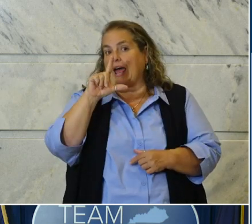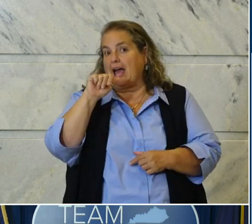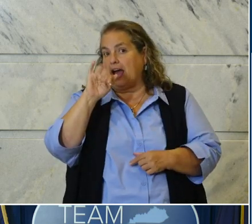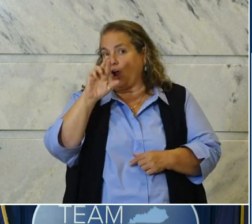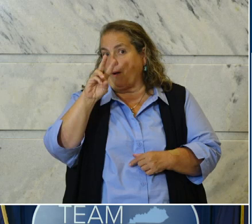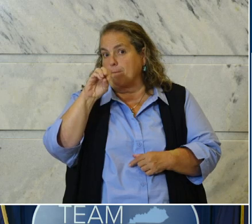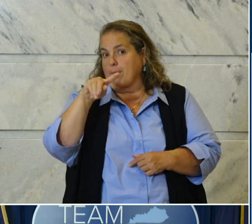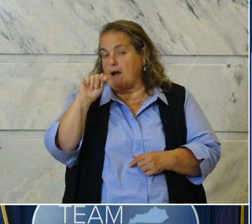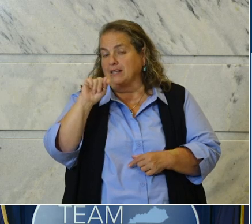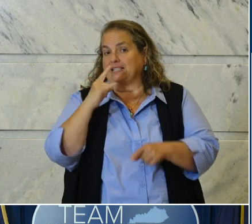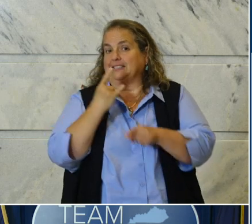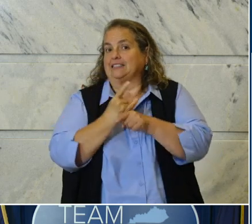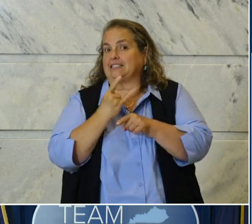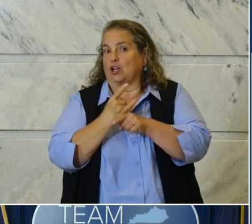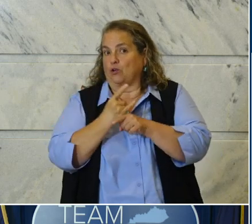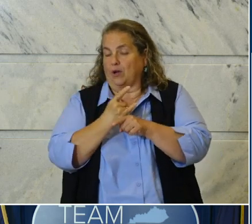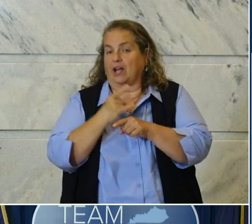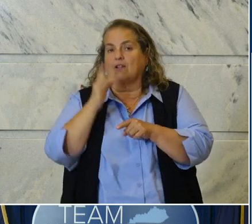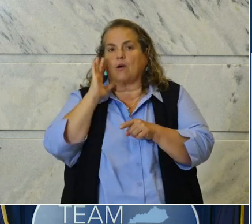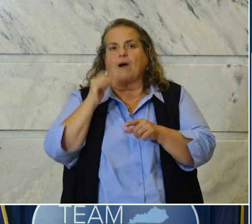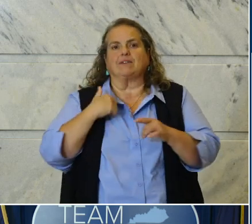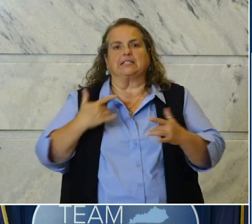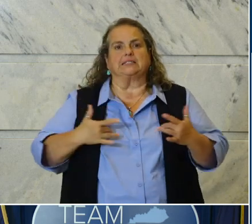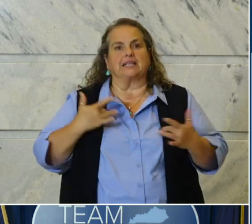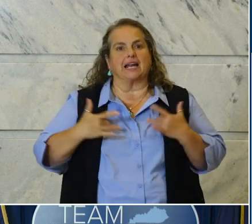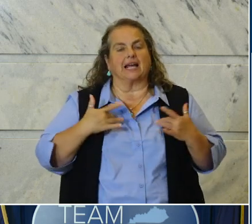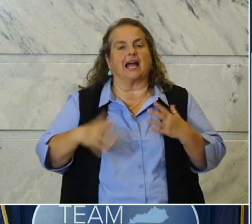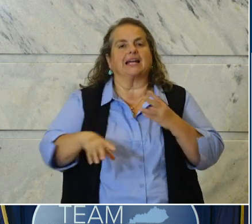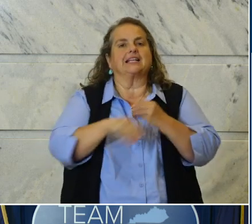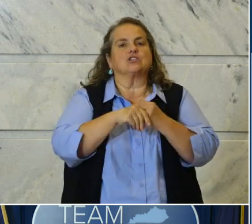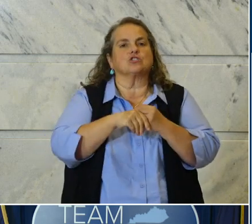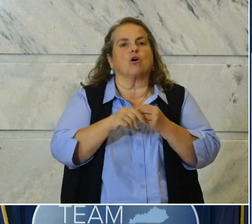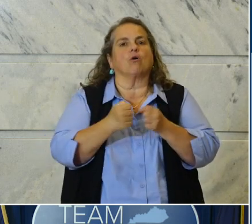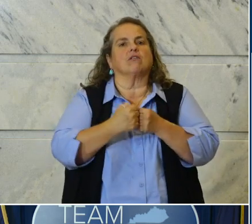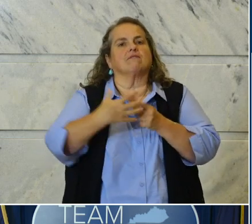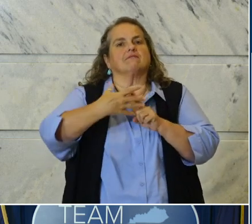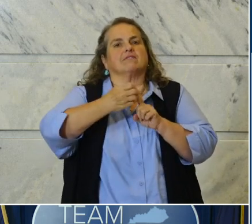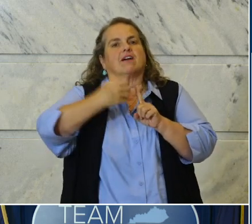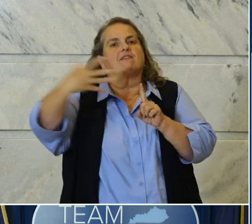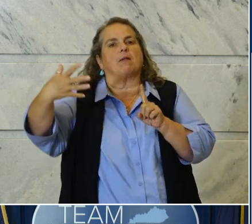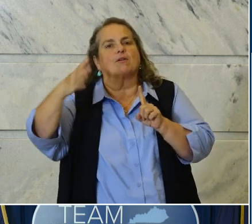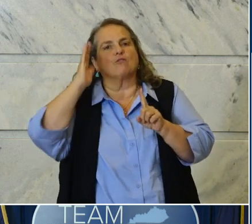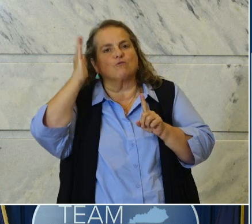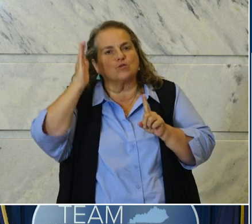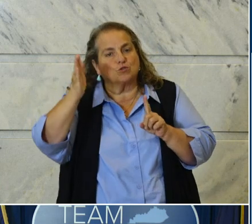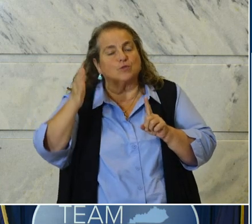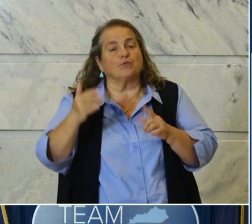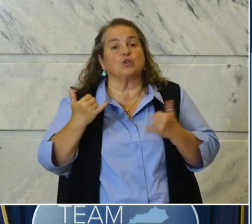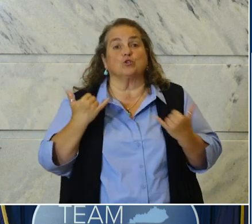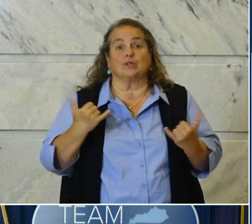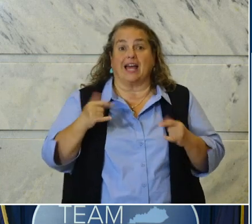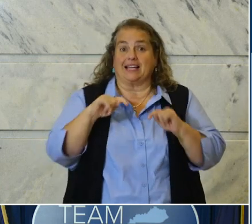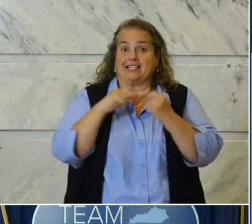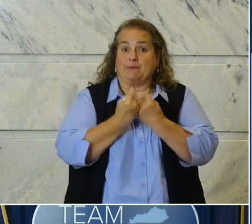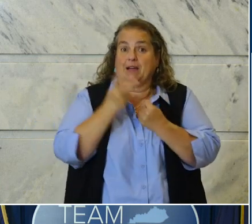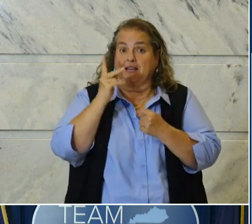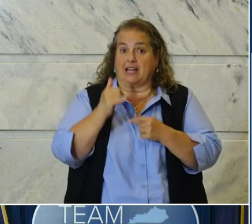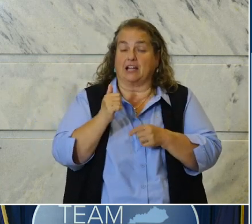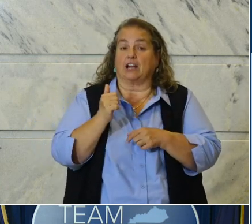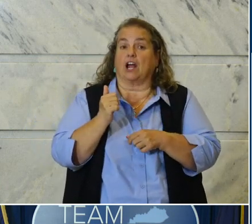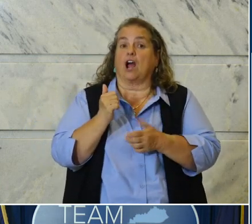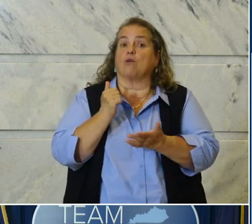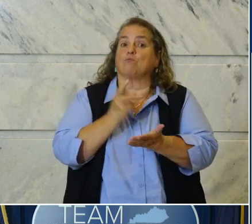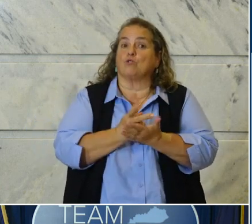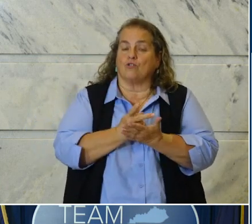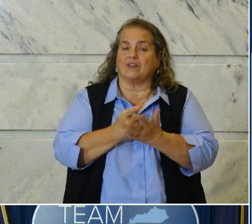project has the potential for exciting additional development in the future. Today, Team Kentucky approved initial incentives